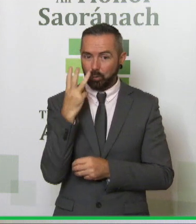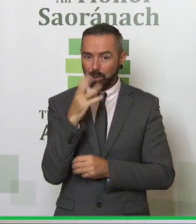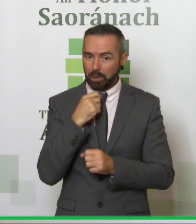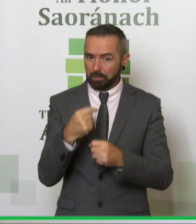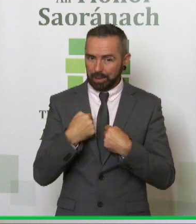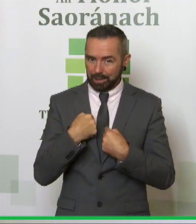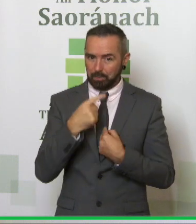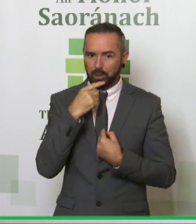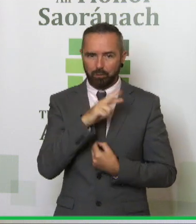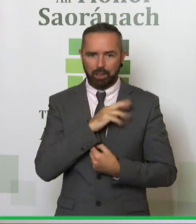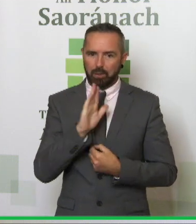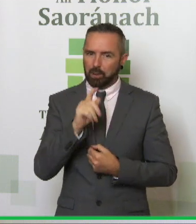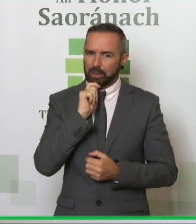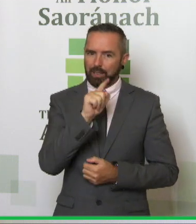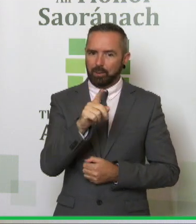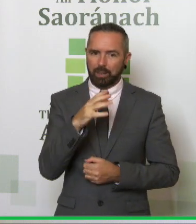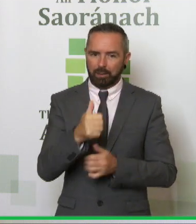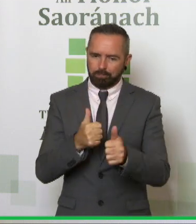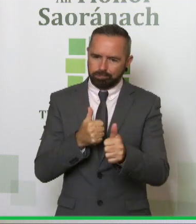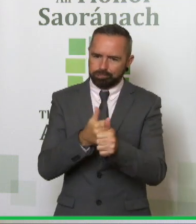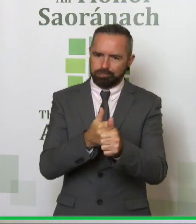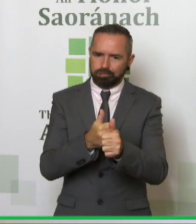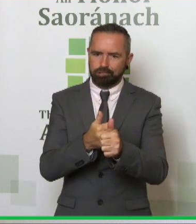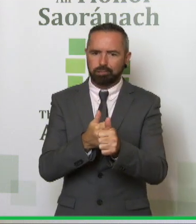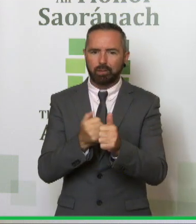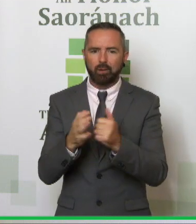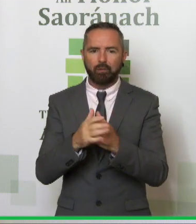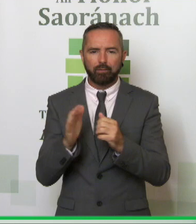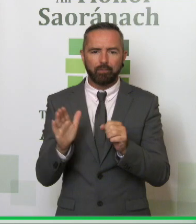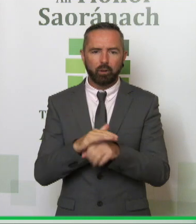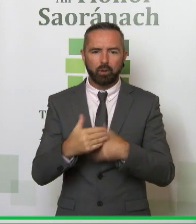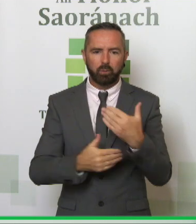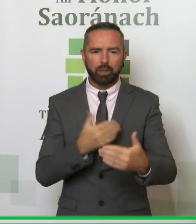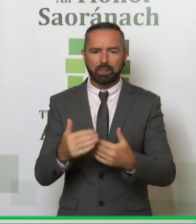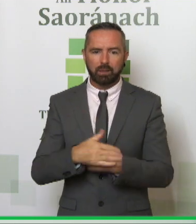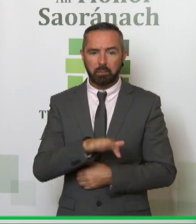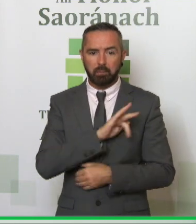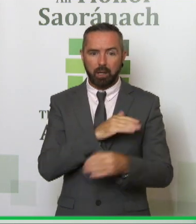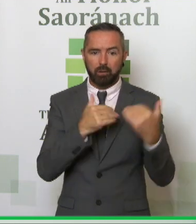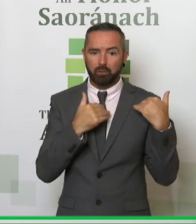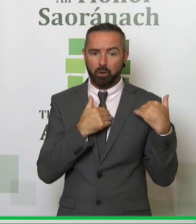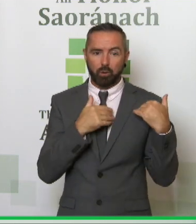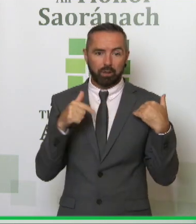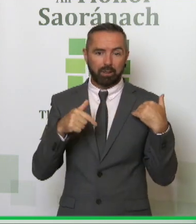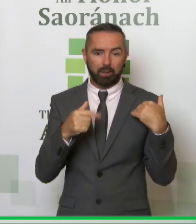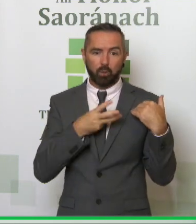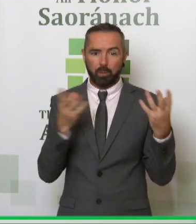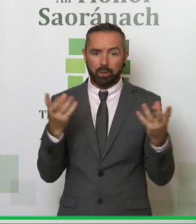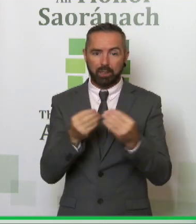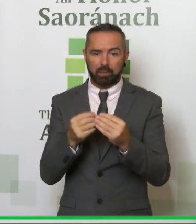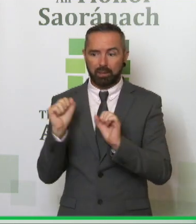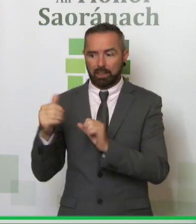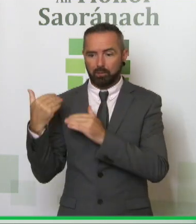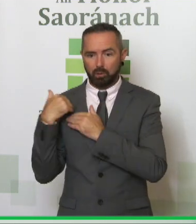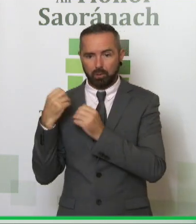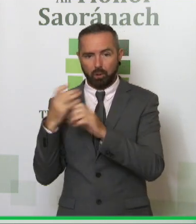you, he is the backbone and the anchor of all of this process. And my role comes into play when we're here together. His role has